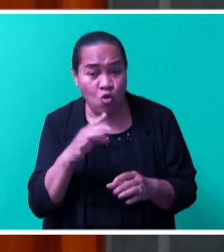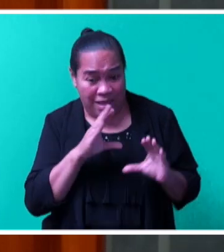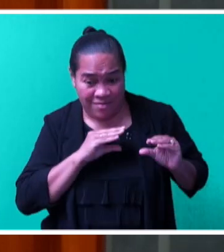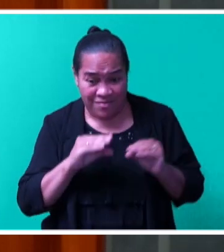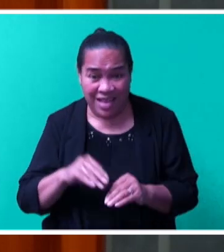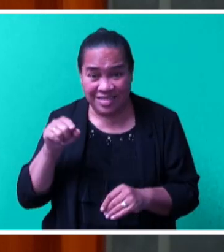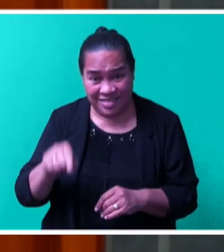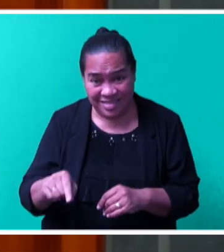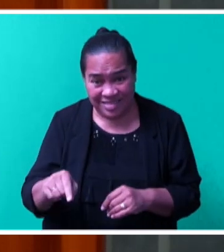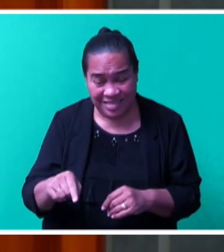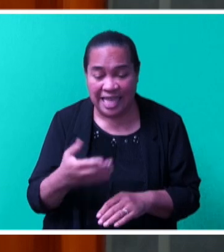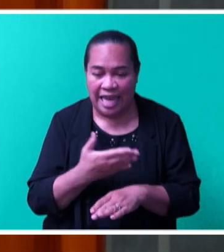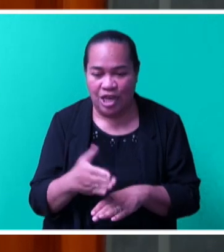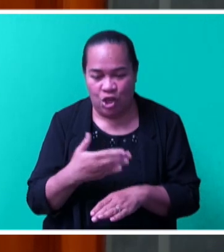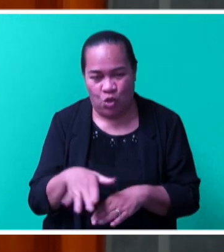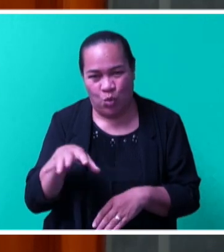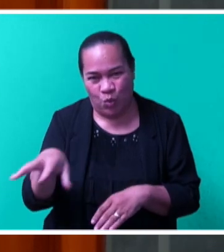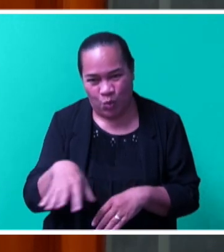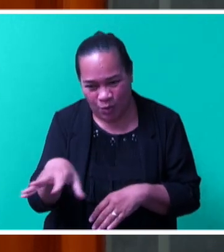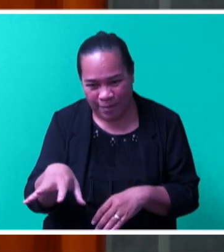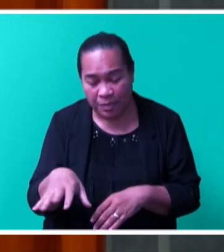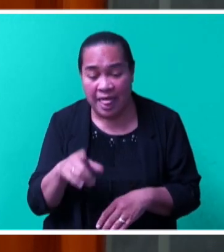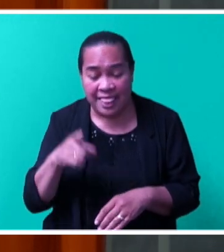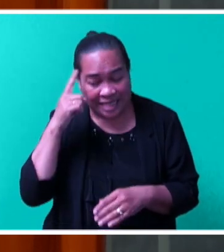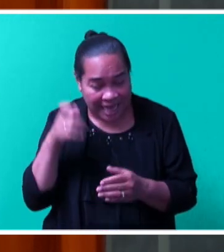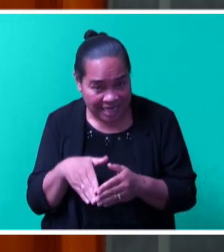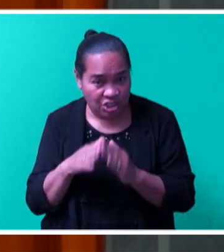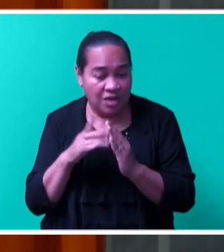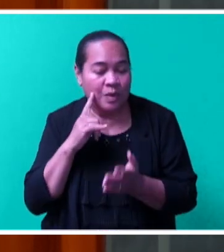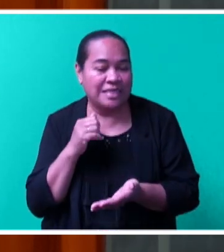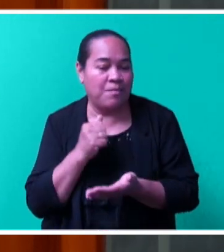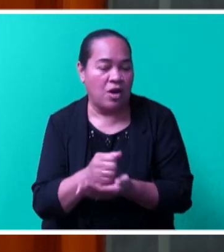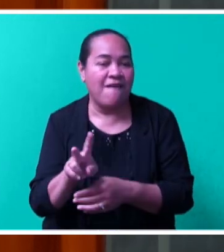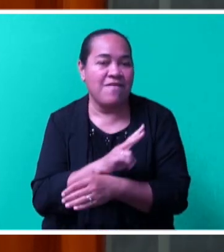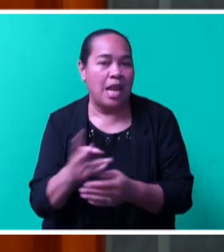mahogany processing facilities. This initiative will support value-adding,